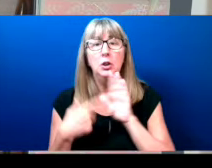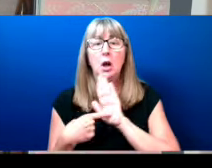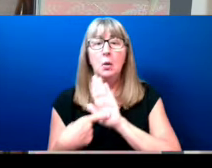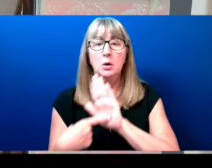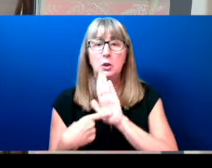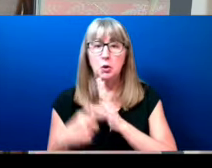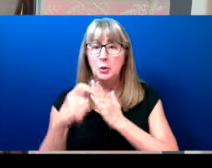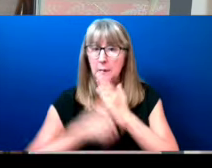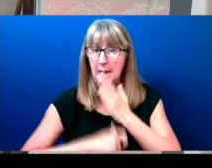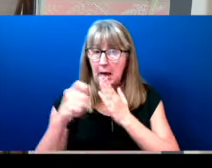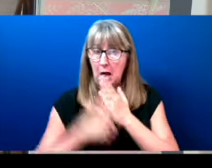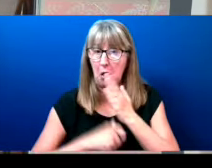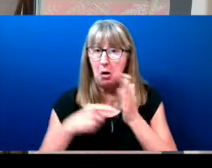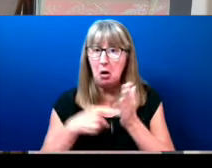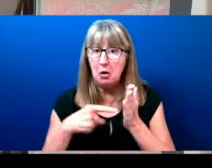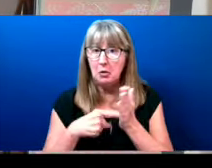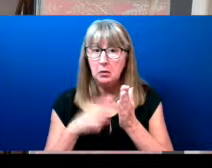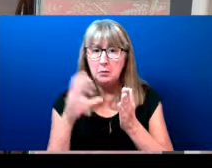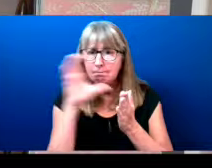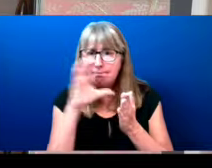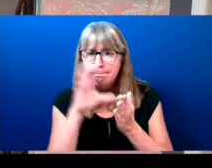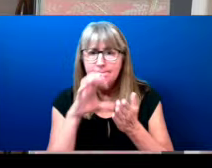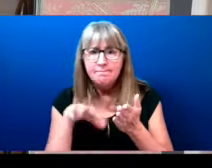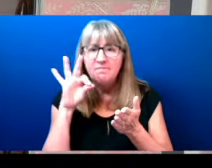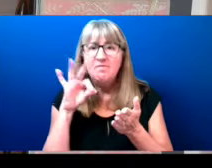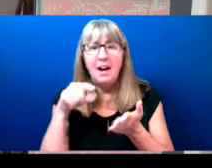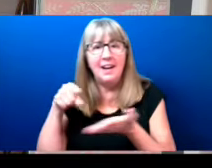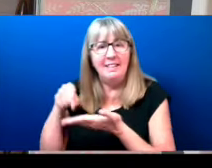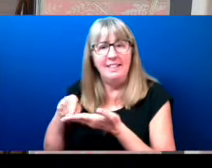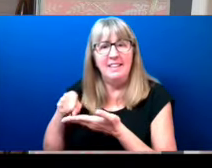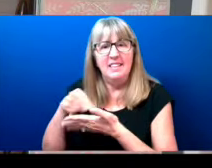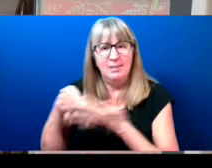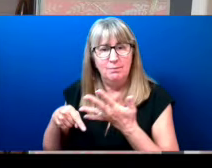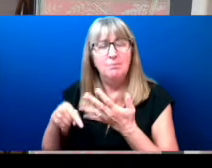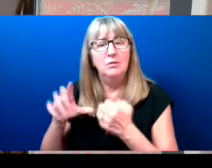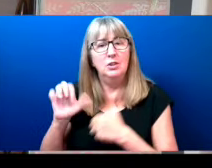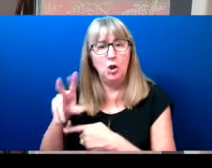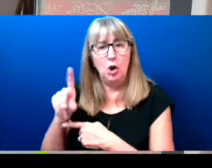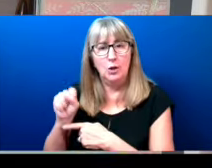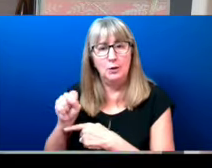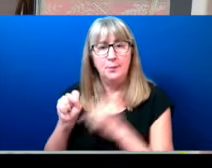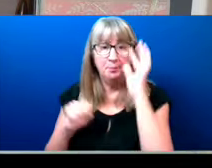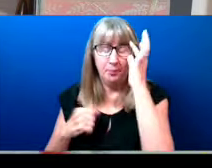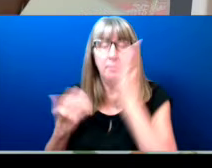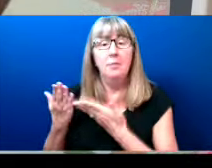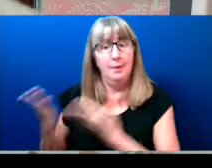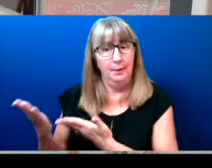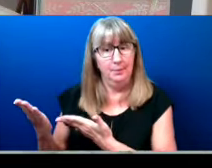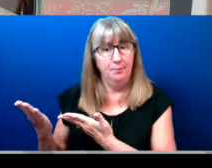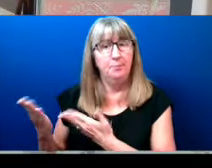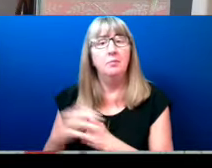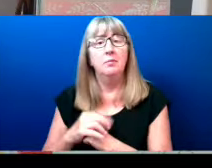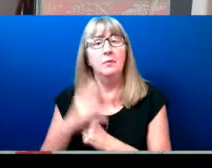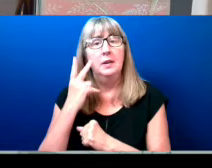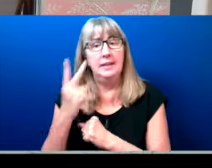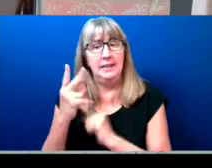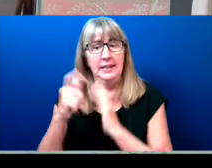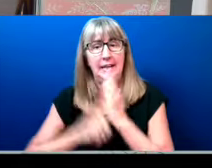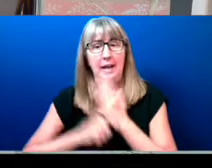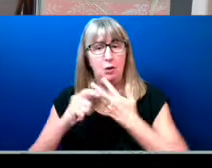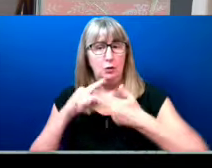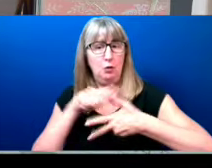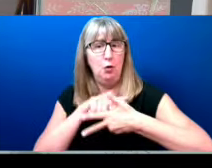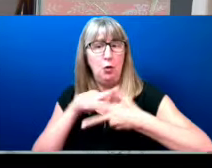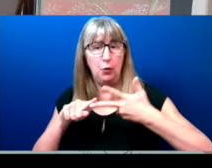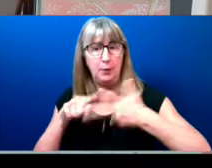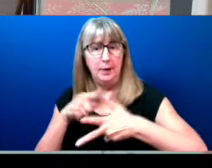show you really quick where to find this set in our catalog. So we have 3 catalogs right now. We have our main catalog, which